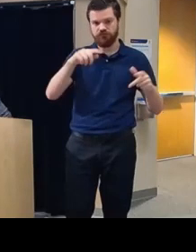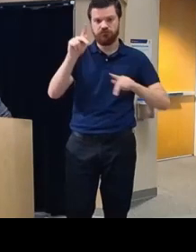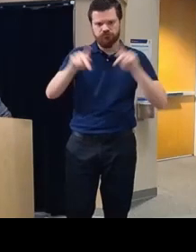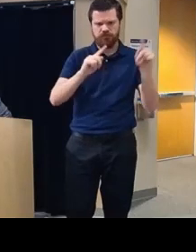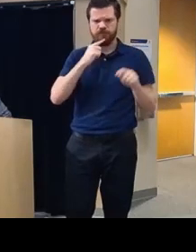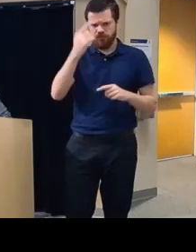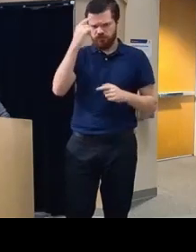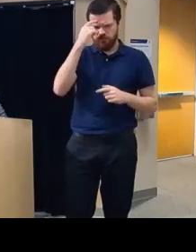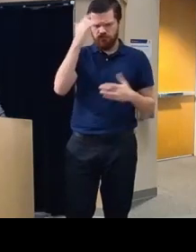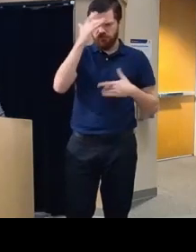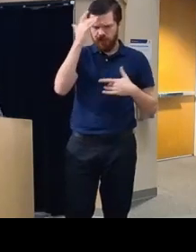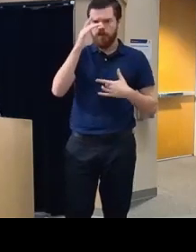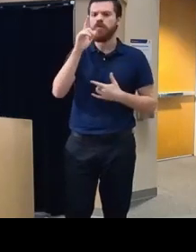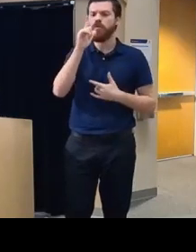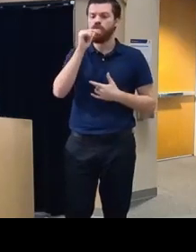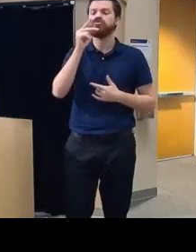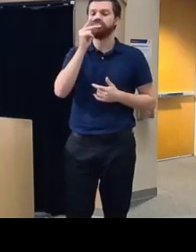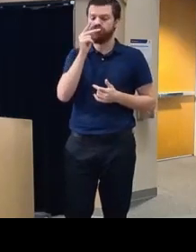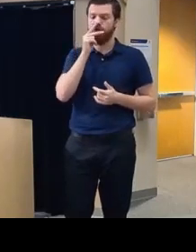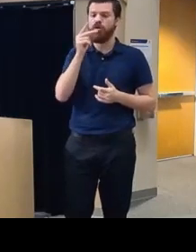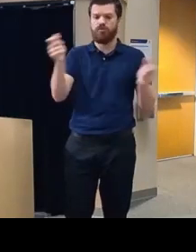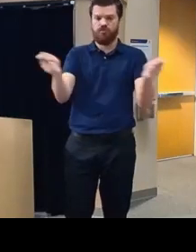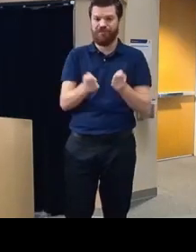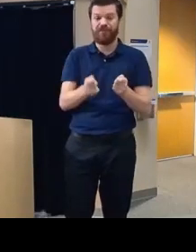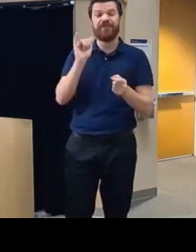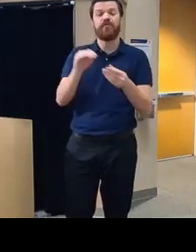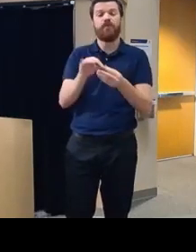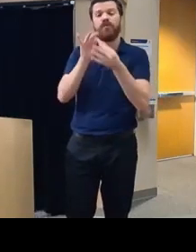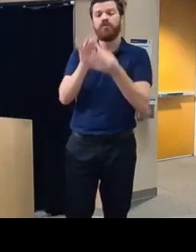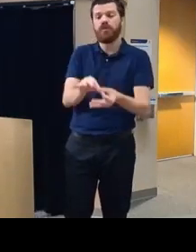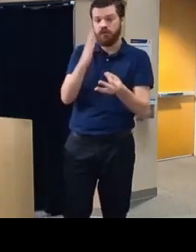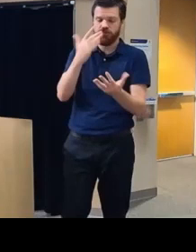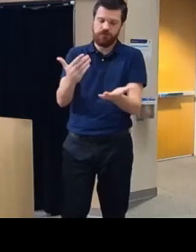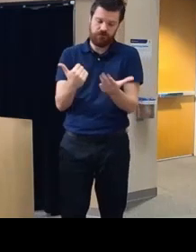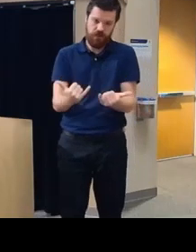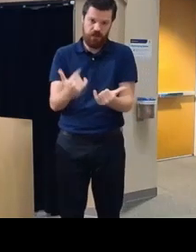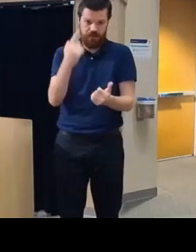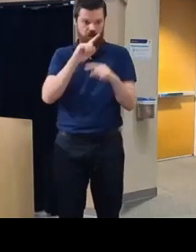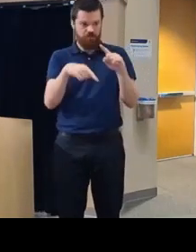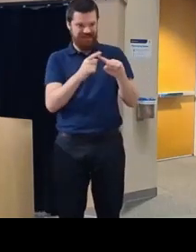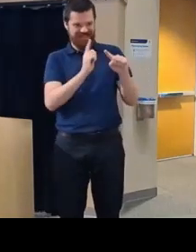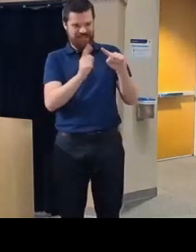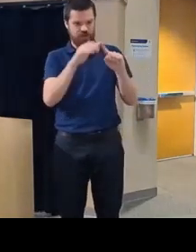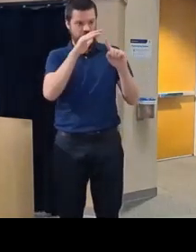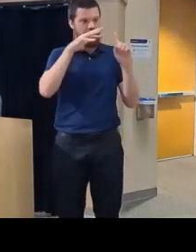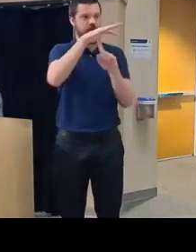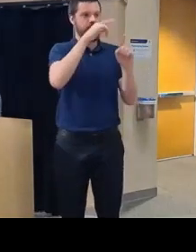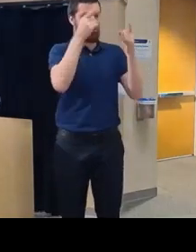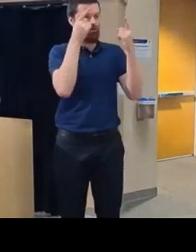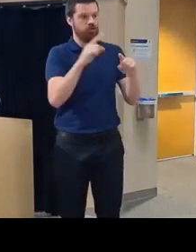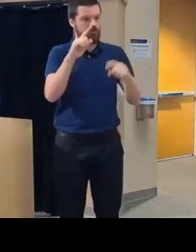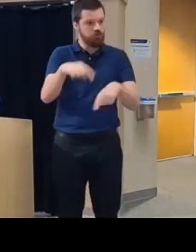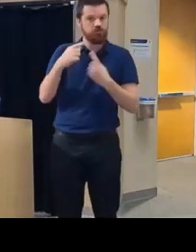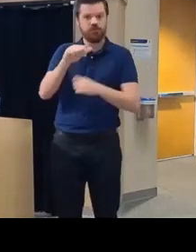with serious mental illness who smoke, which I think is very relevant, because if we think about all the environmental changes that have gone over the